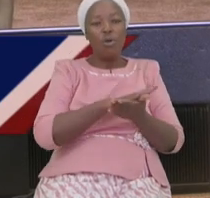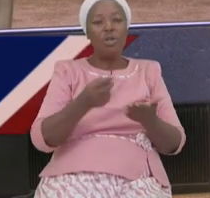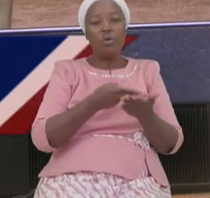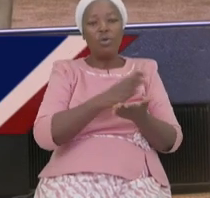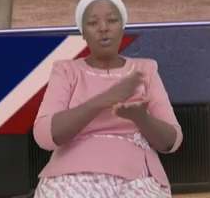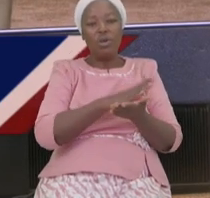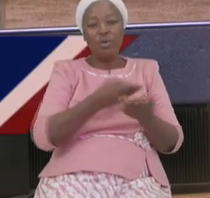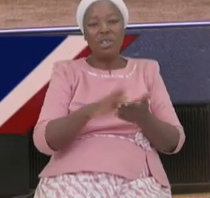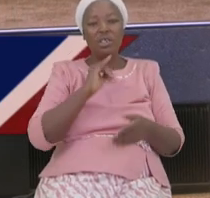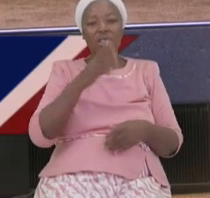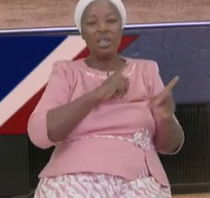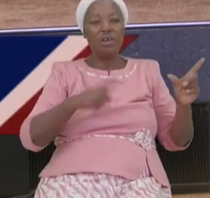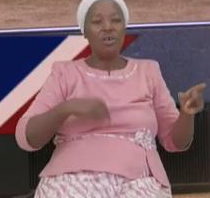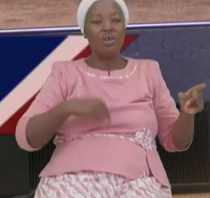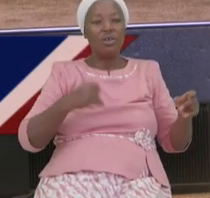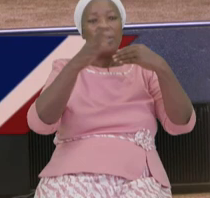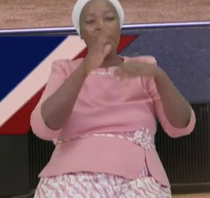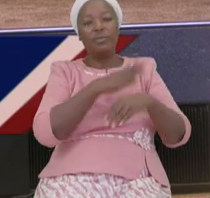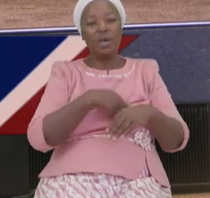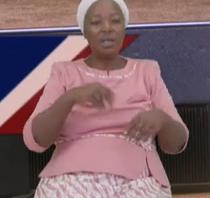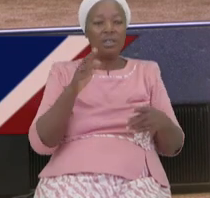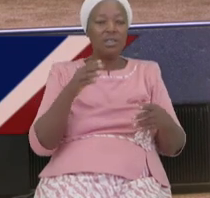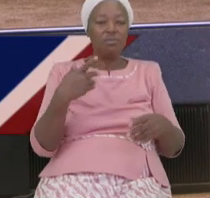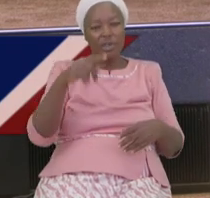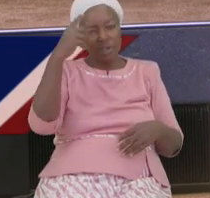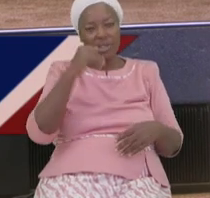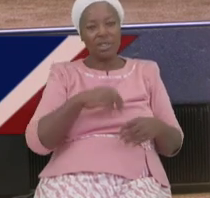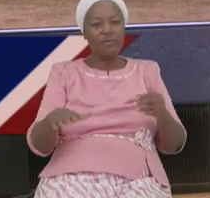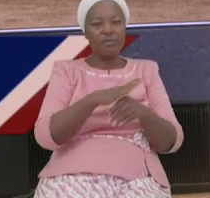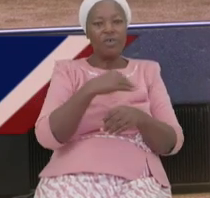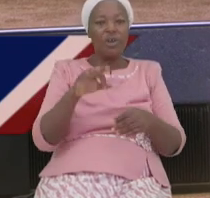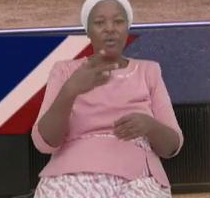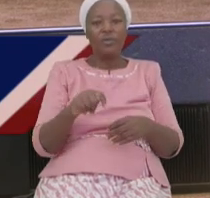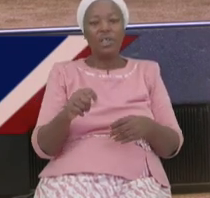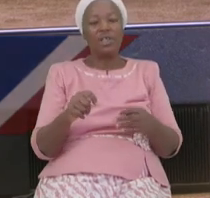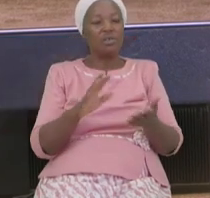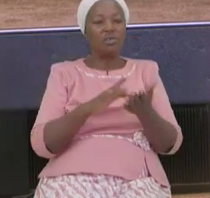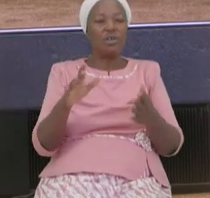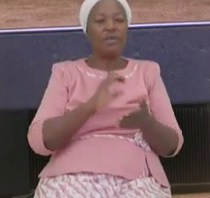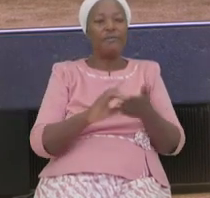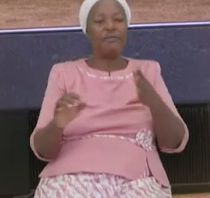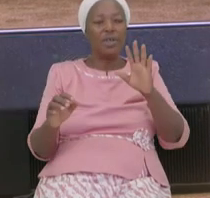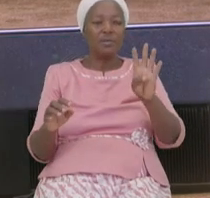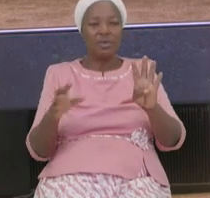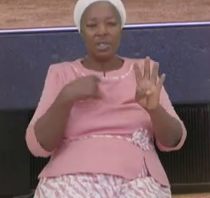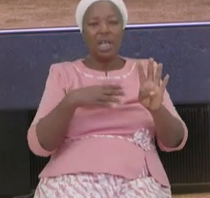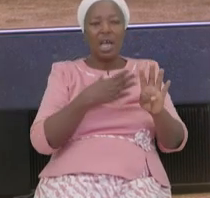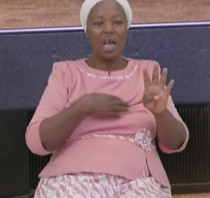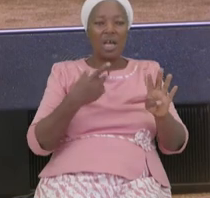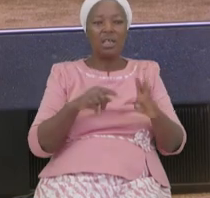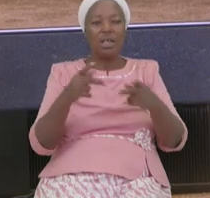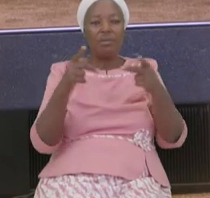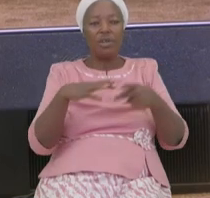whole earth is full of thy glory. In verse 4, it tells us, and the posts of